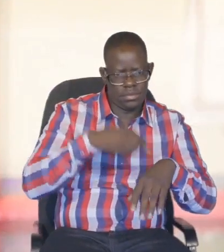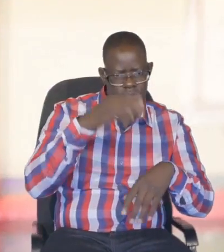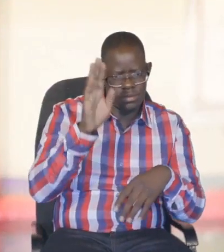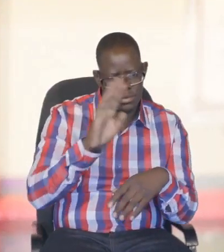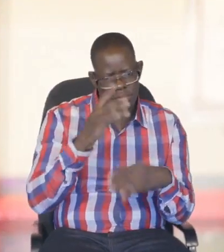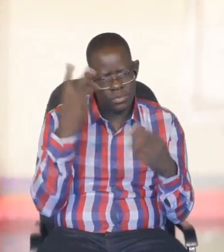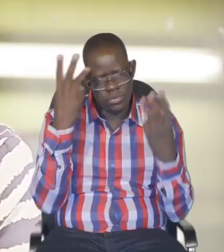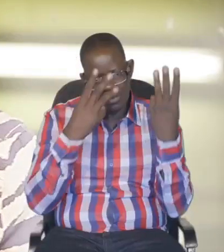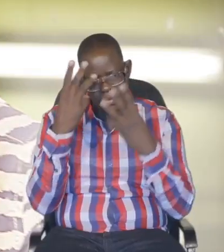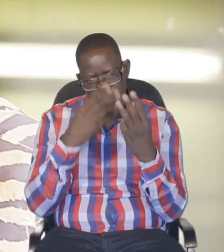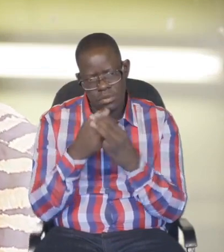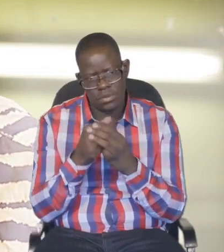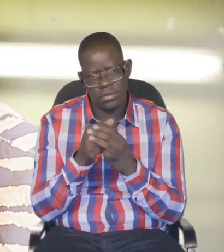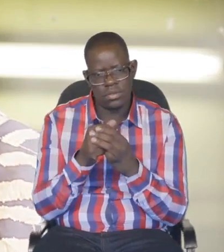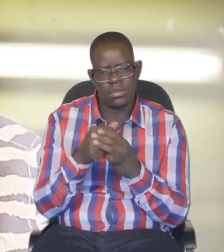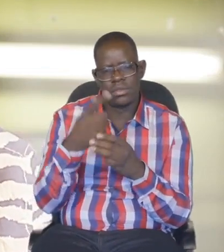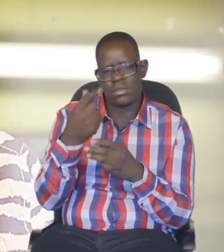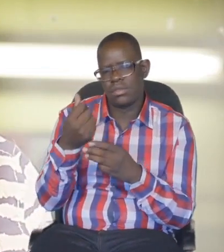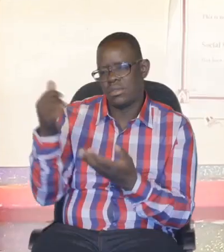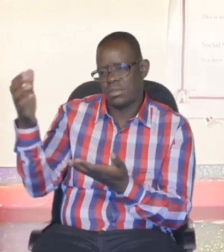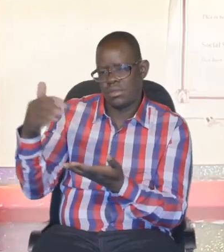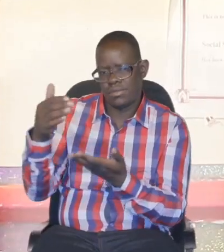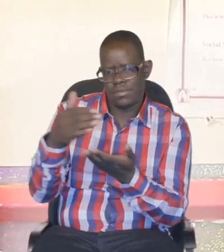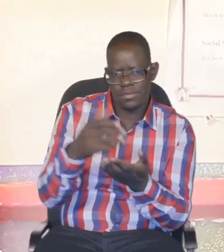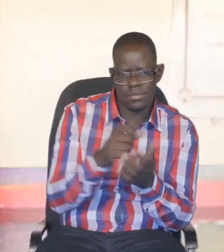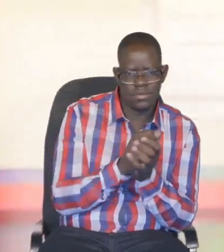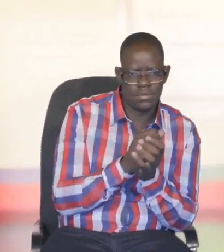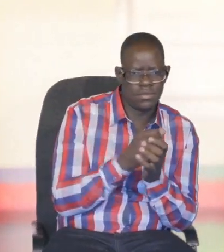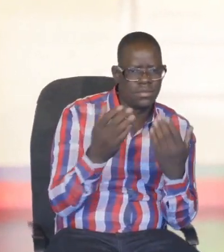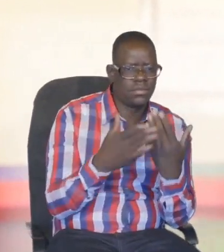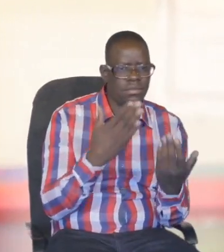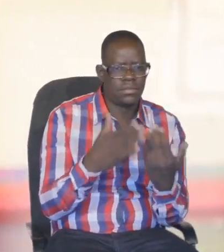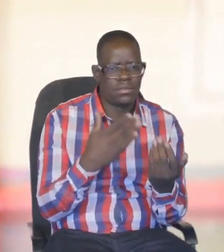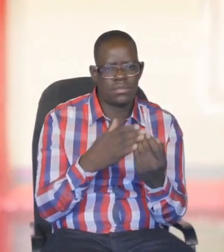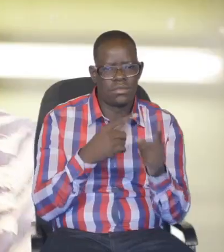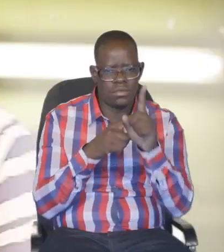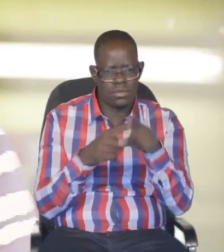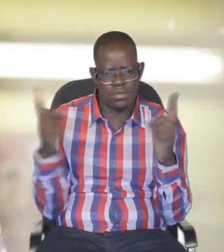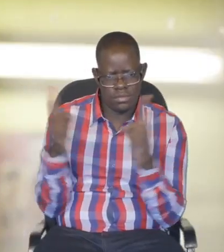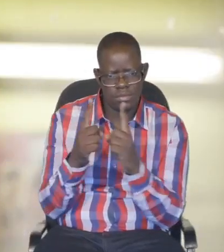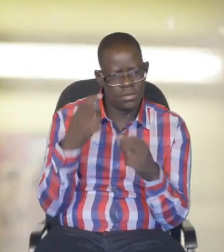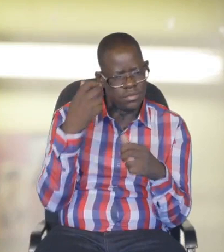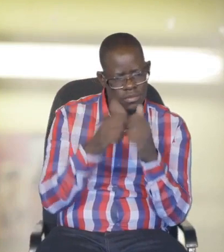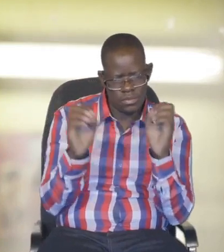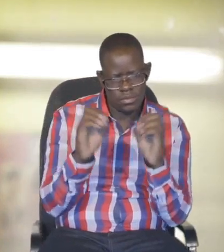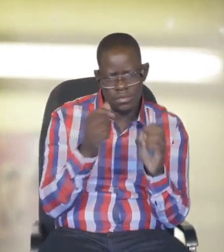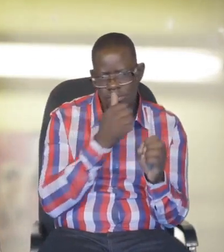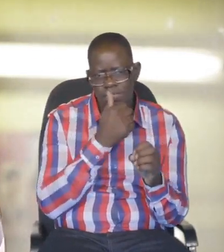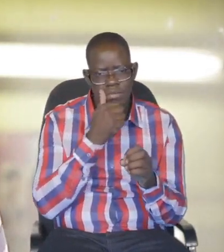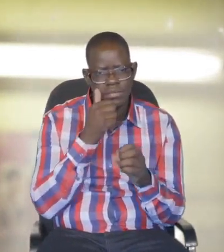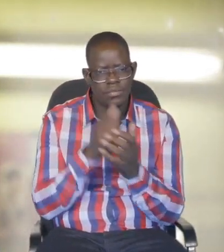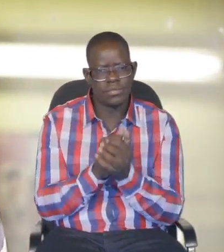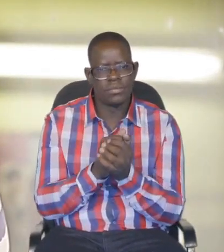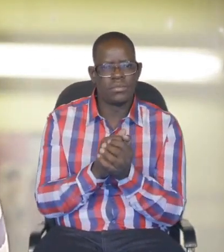don't worry, I'll get the outstanding debtors amount quite easily now. Do we meet again tomorrow? It's our pleasure, Sarah. David and I will be